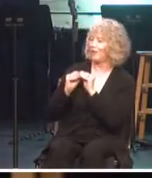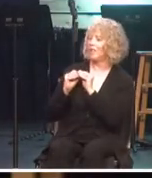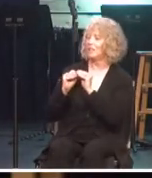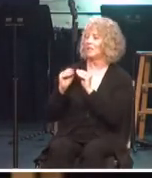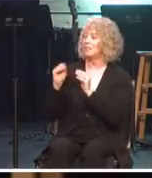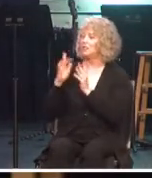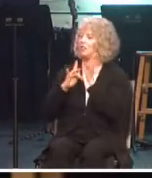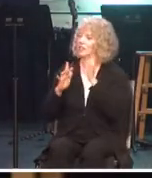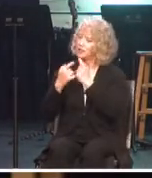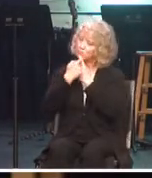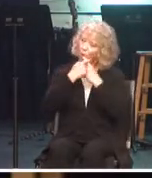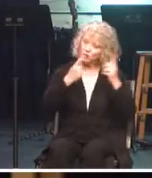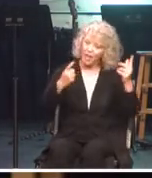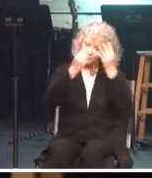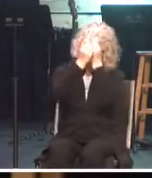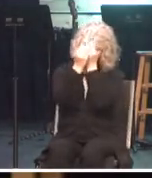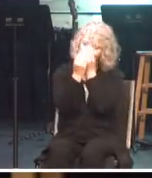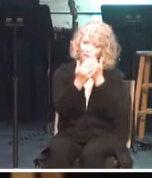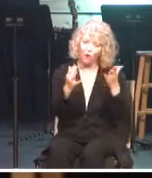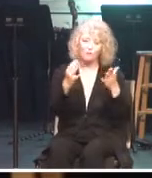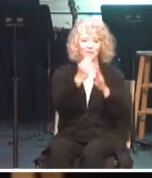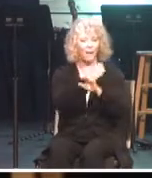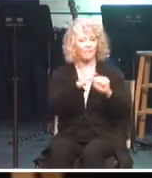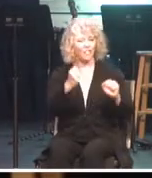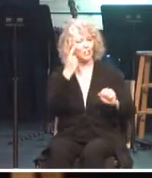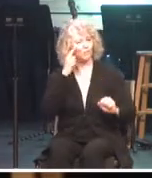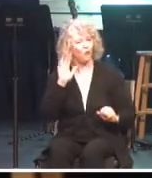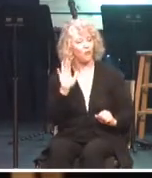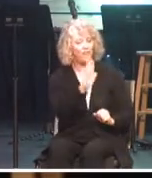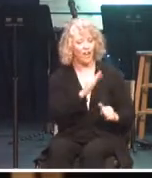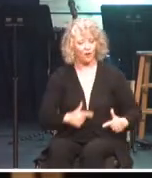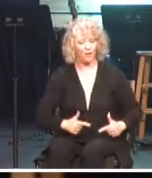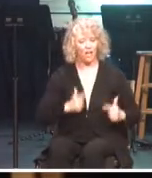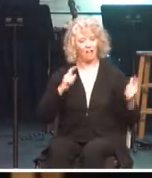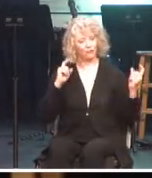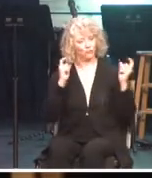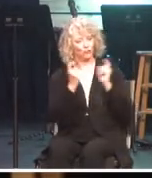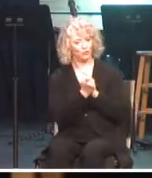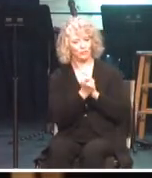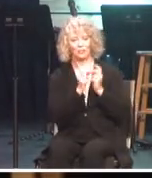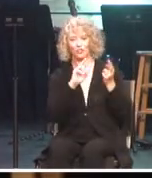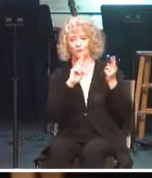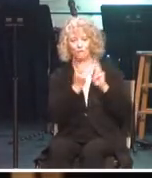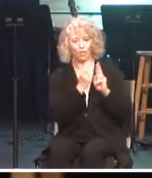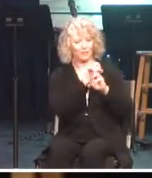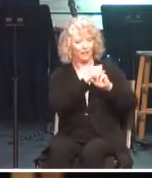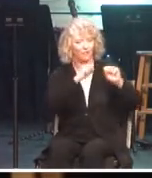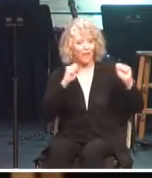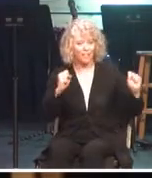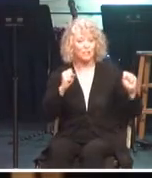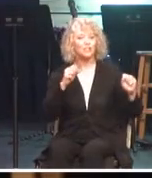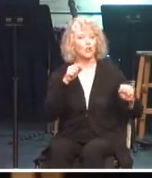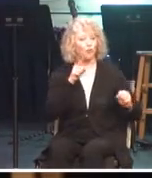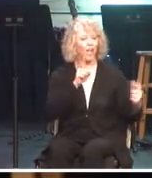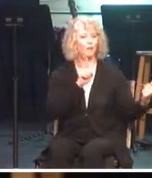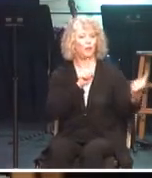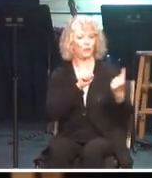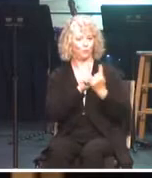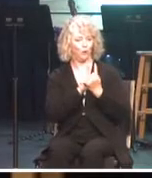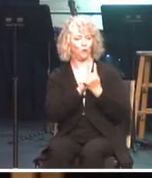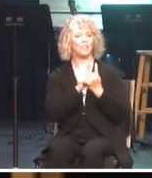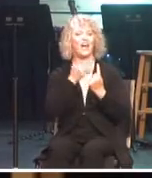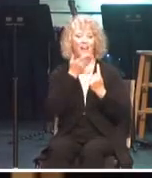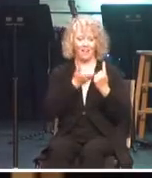Jesus proclaims this message of salvation for their conversion, so that they would come to him in